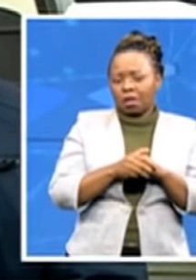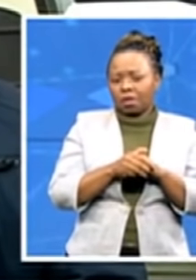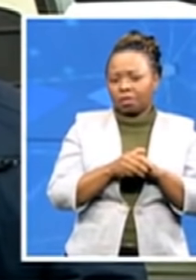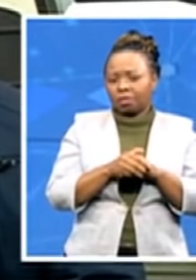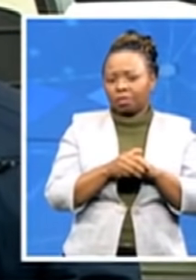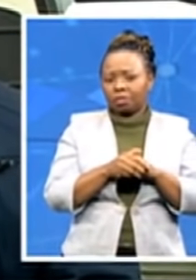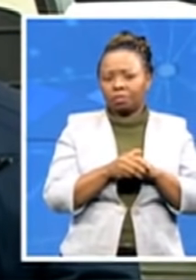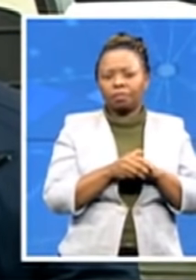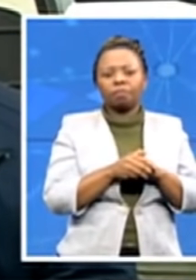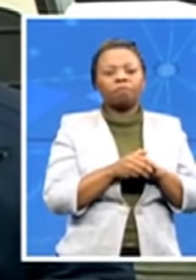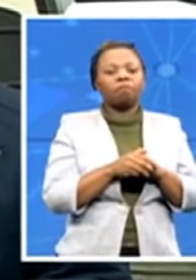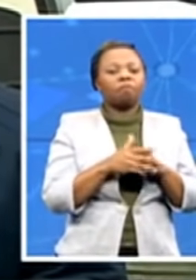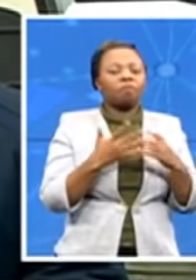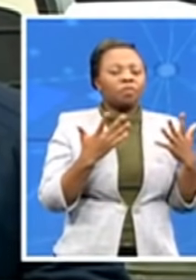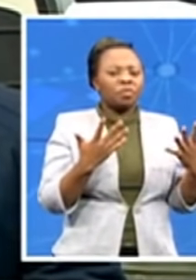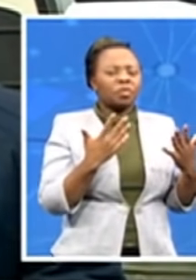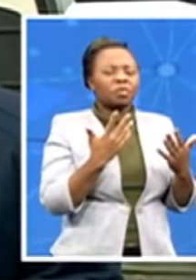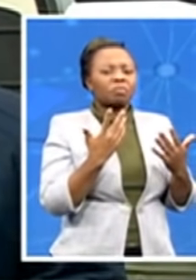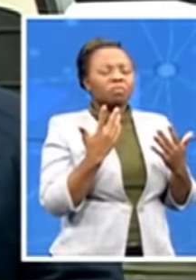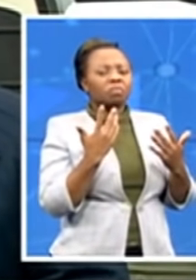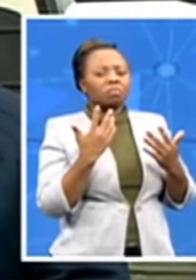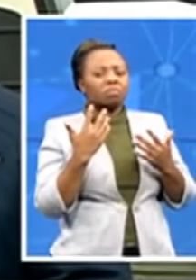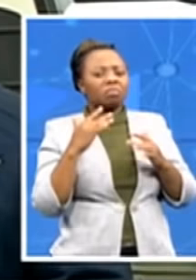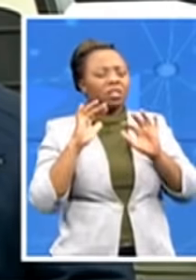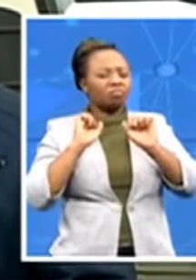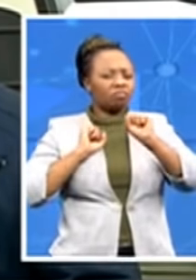looting and protests in Limpopo?